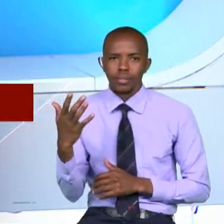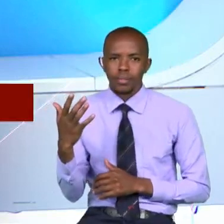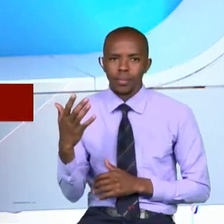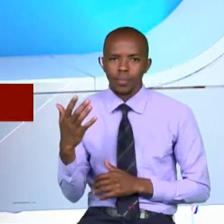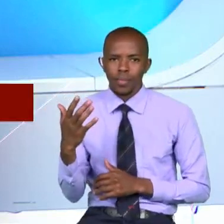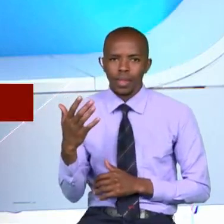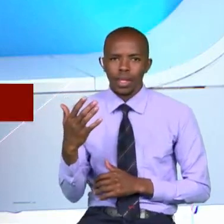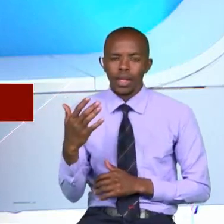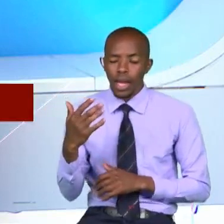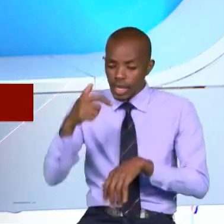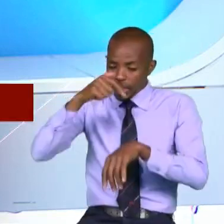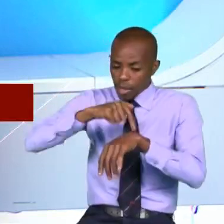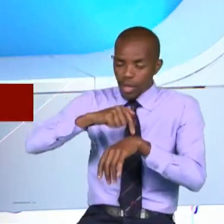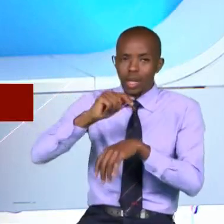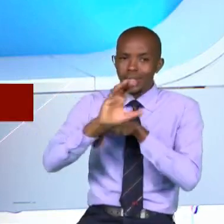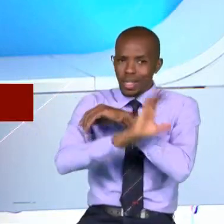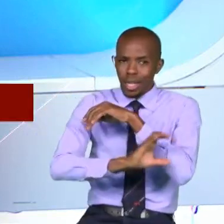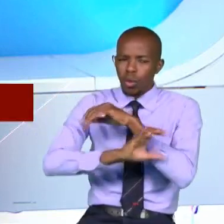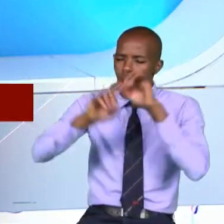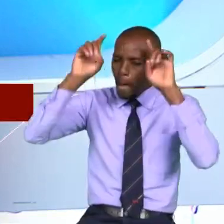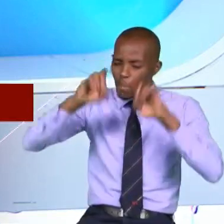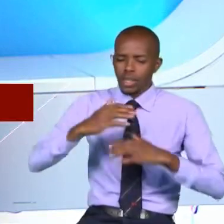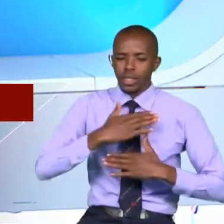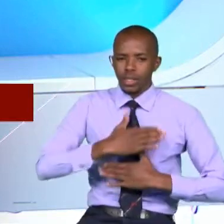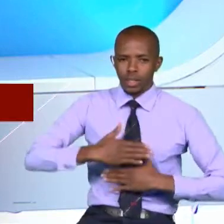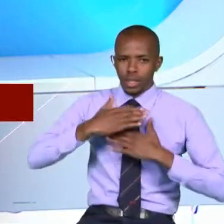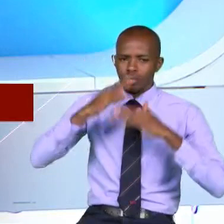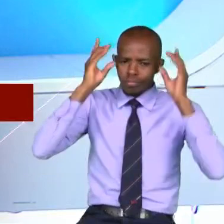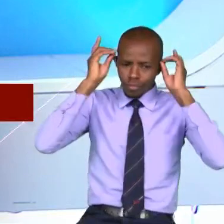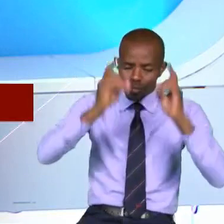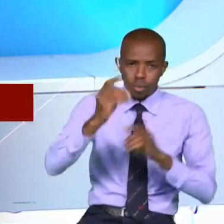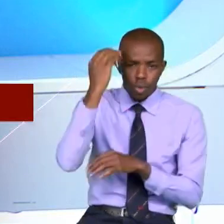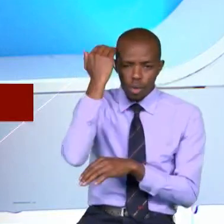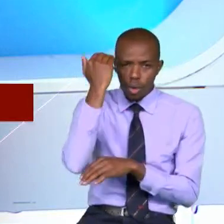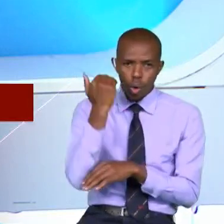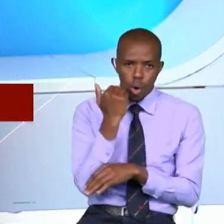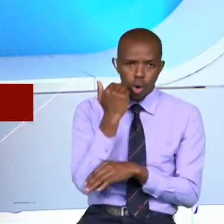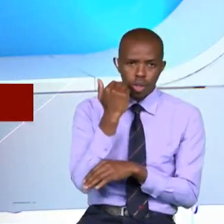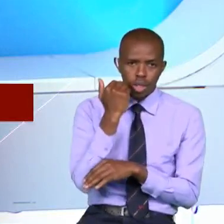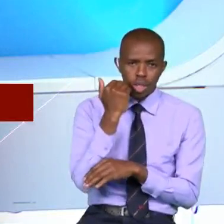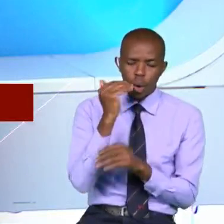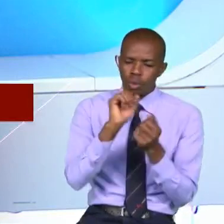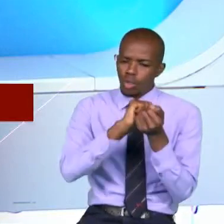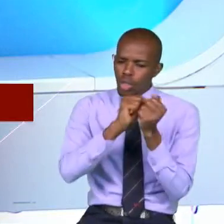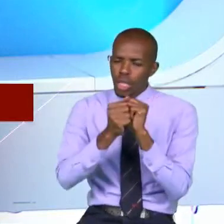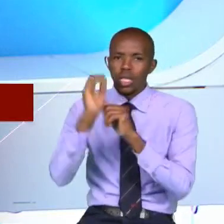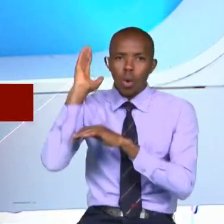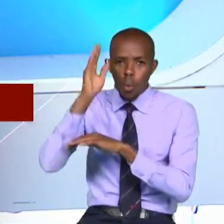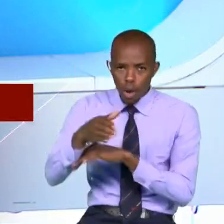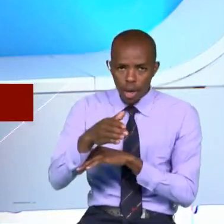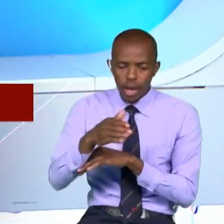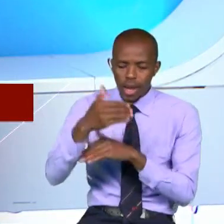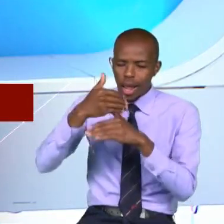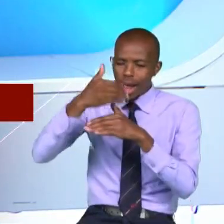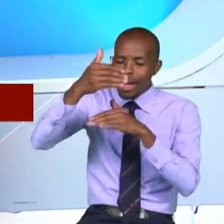Those are very progressive moments in our country that we must appreciate. Okay. And the decision of that court will change tremendously the trajectory that the